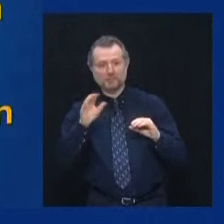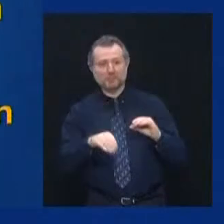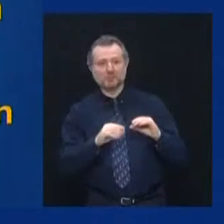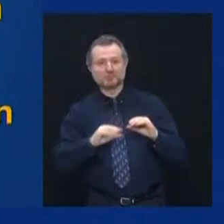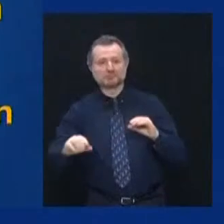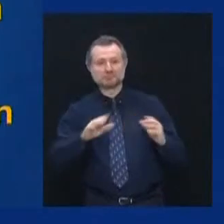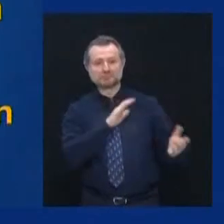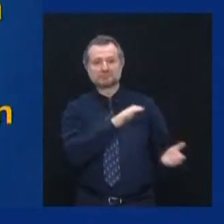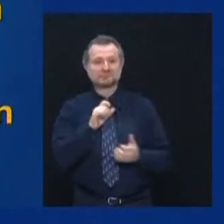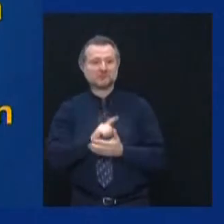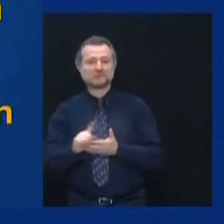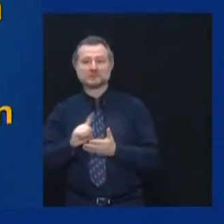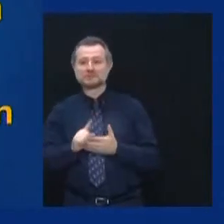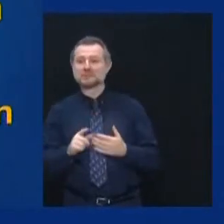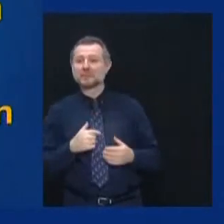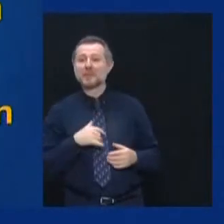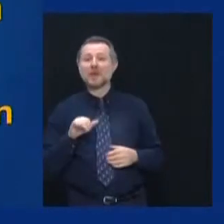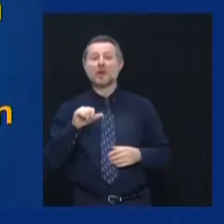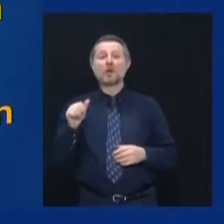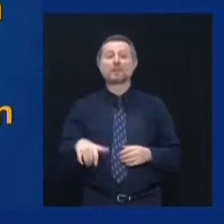For example, Capital District is has